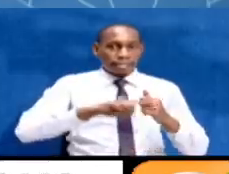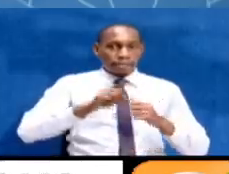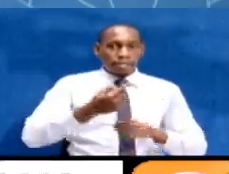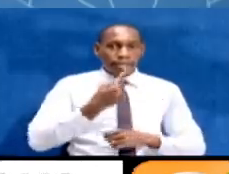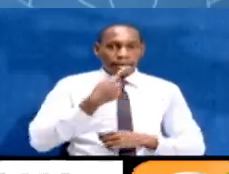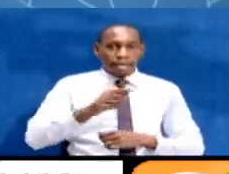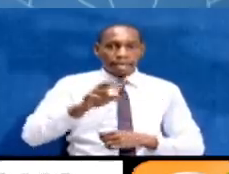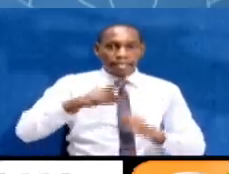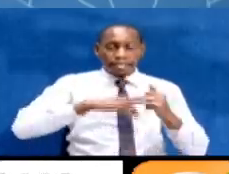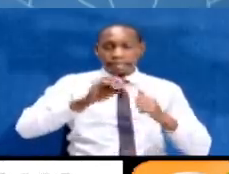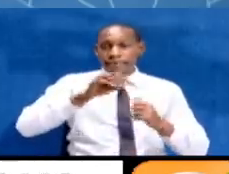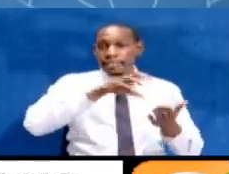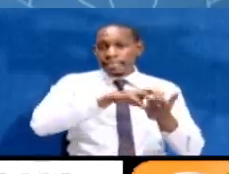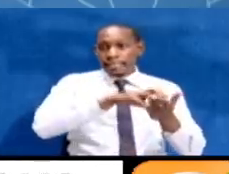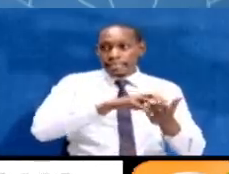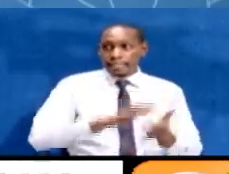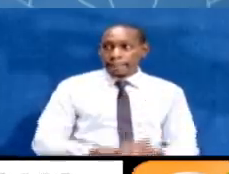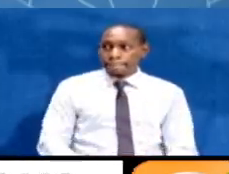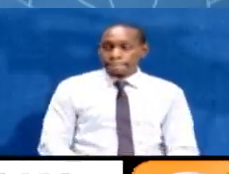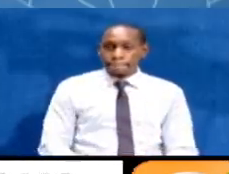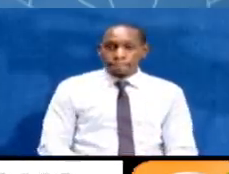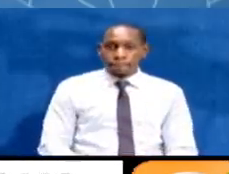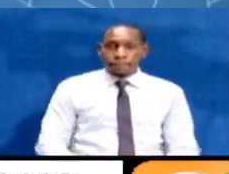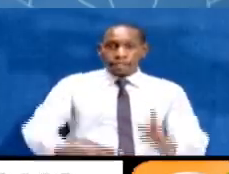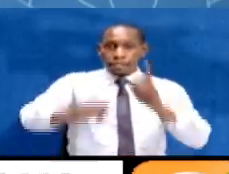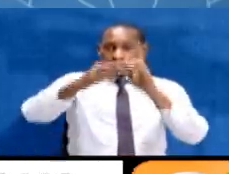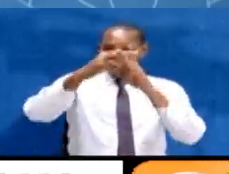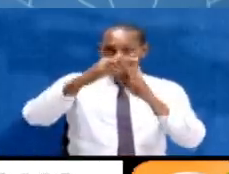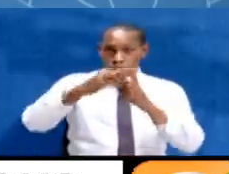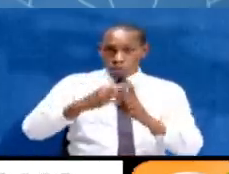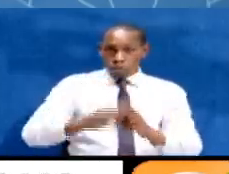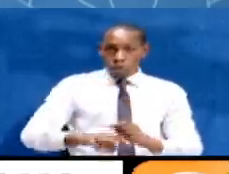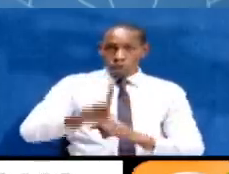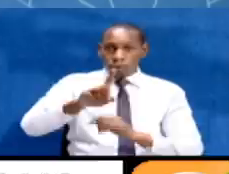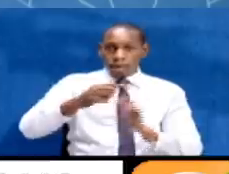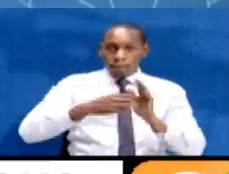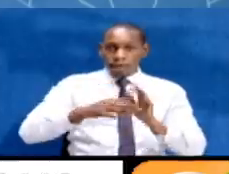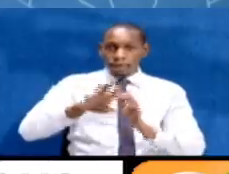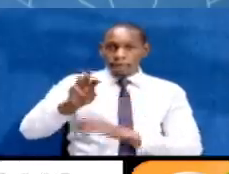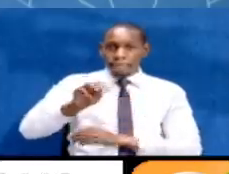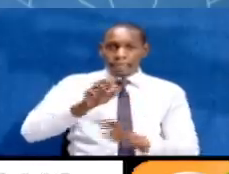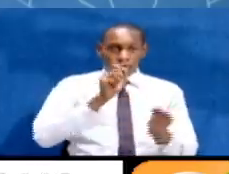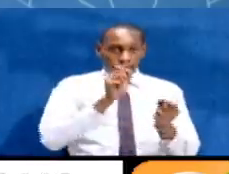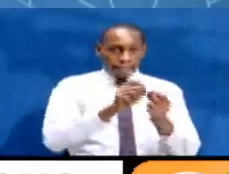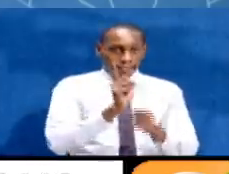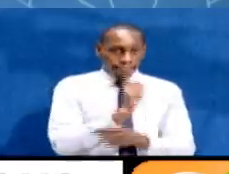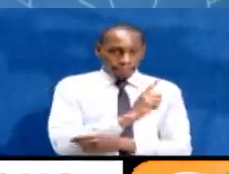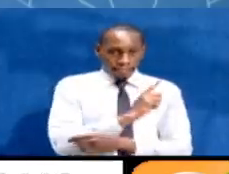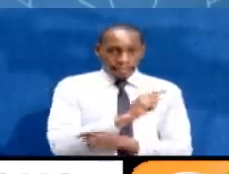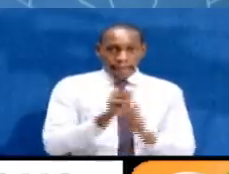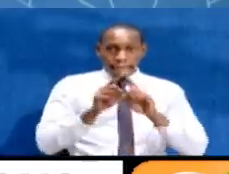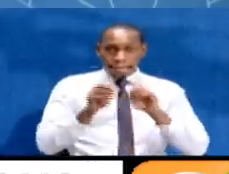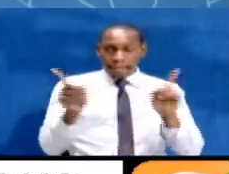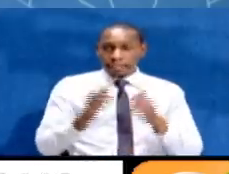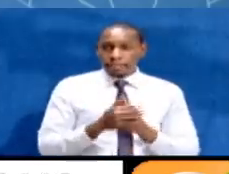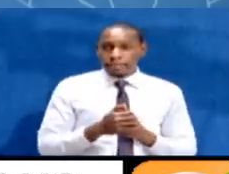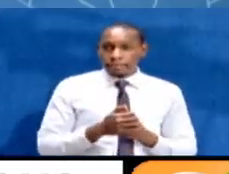126,170 cases. So cumulatively, 1.4 million tests. But